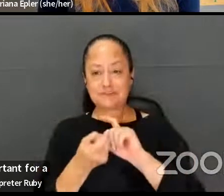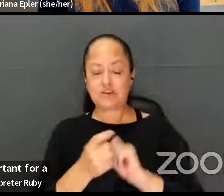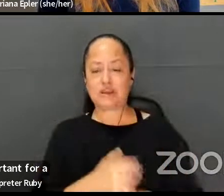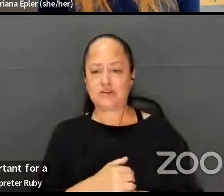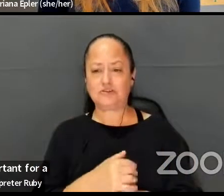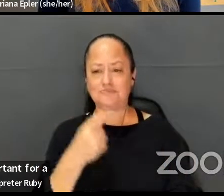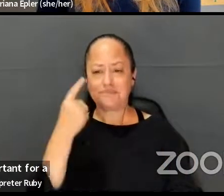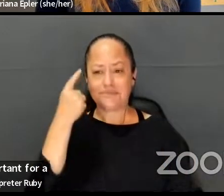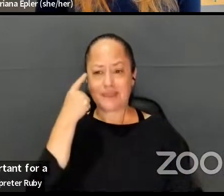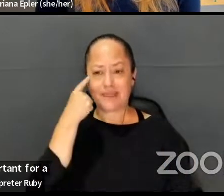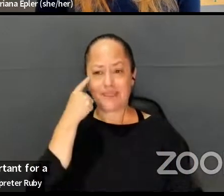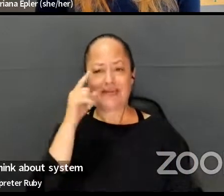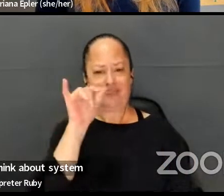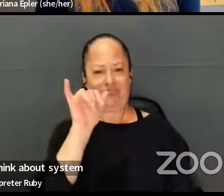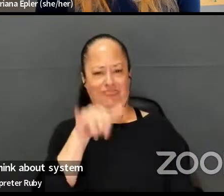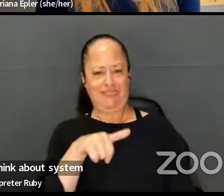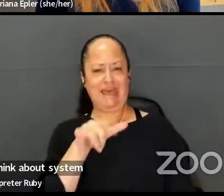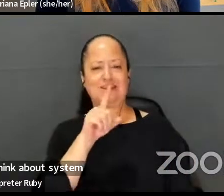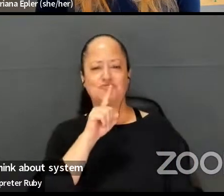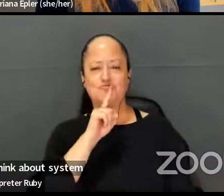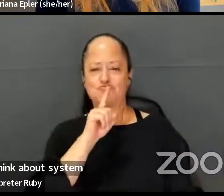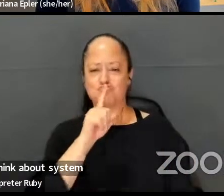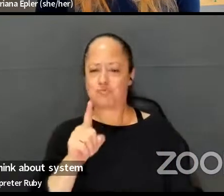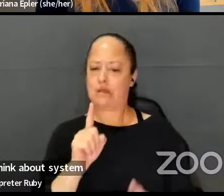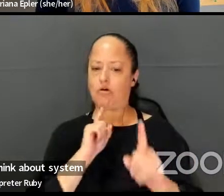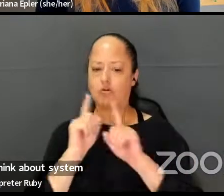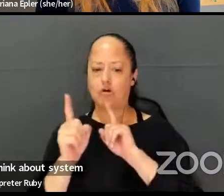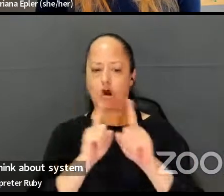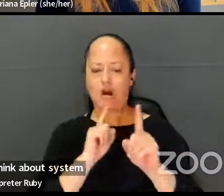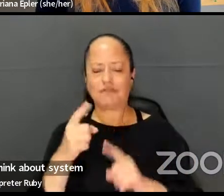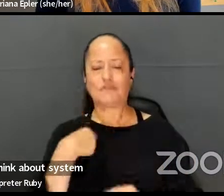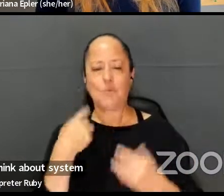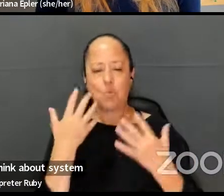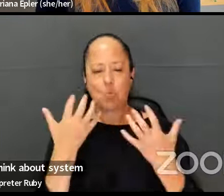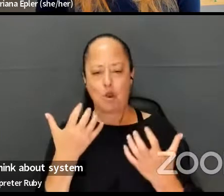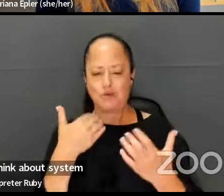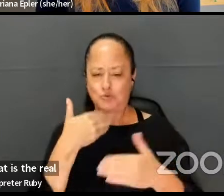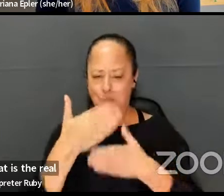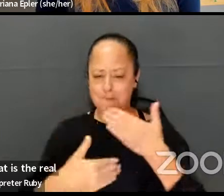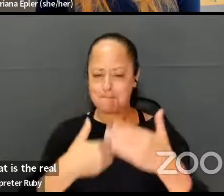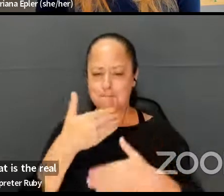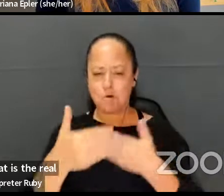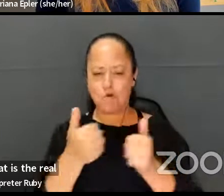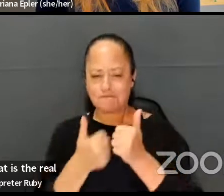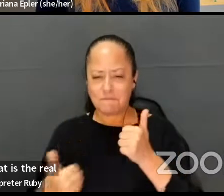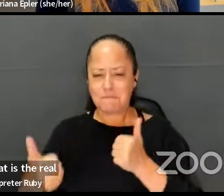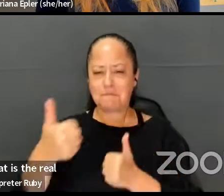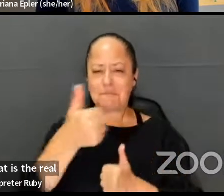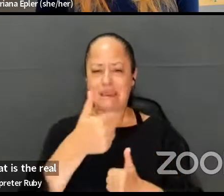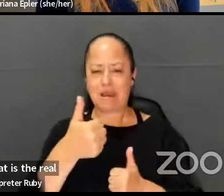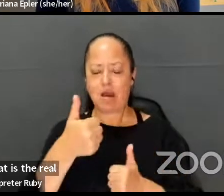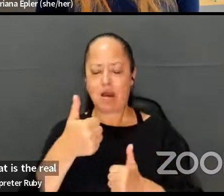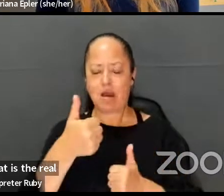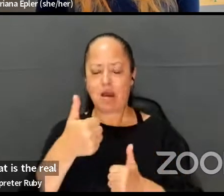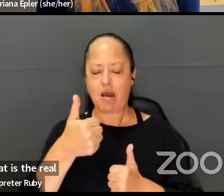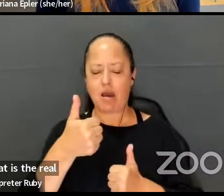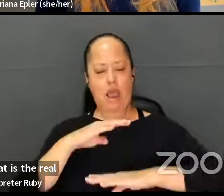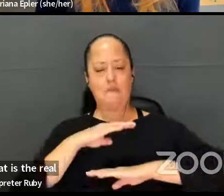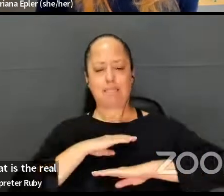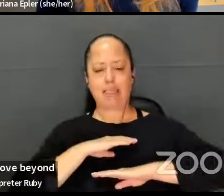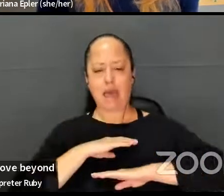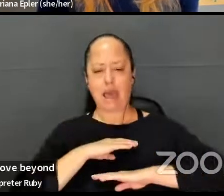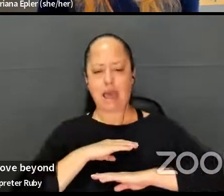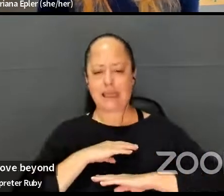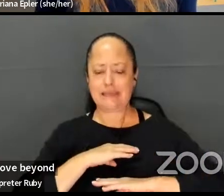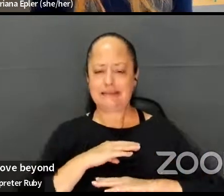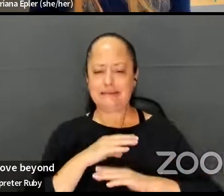think that is the real conversation, is that we want to move beyond compliance. We want to move beyond ticking